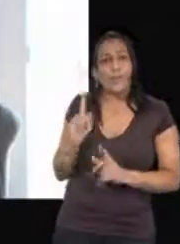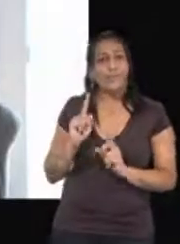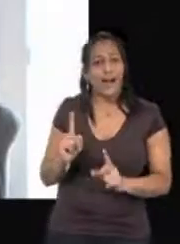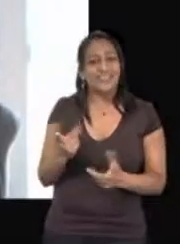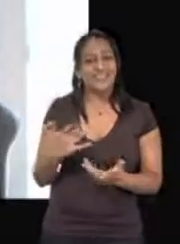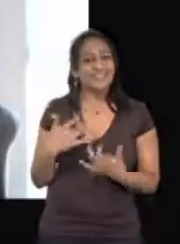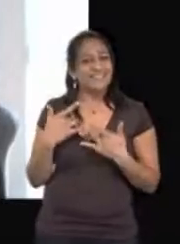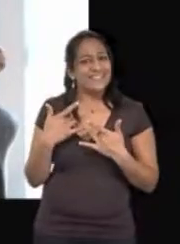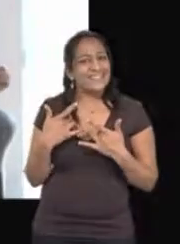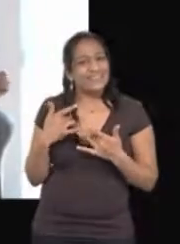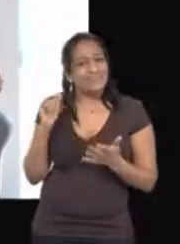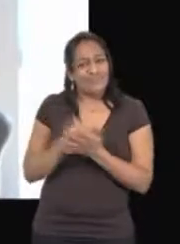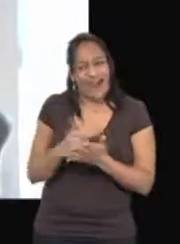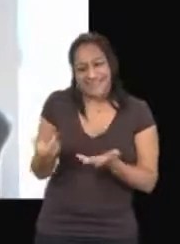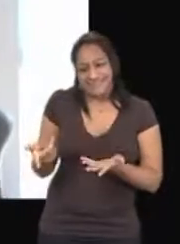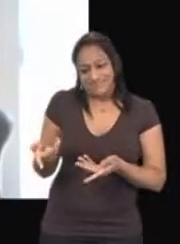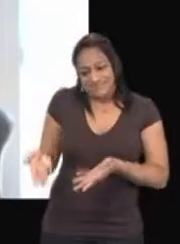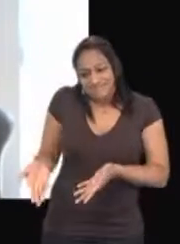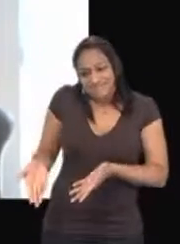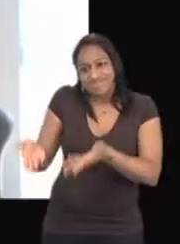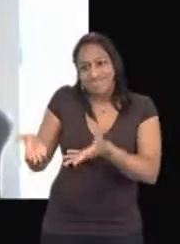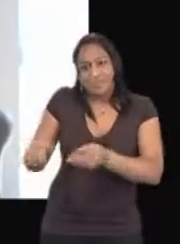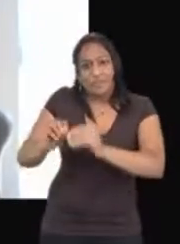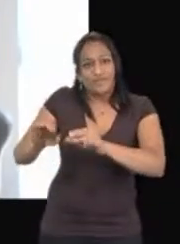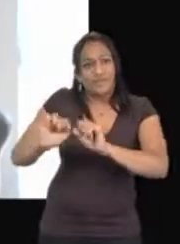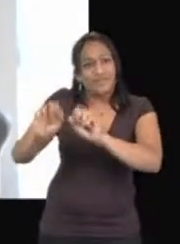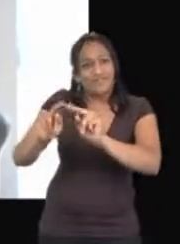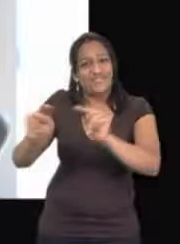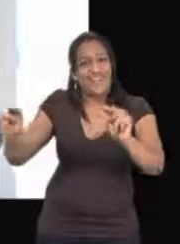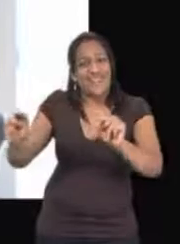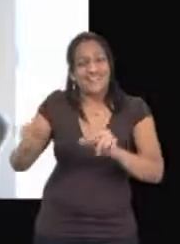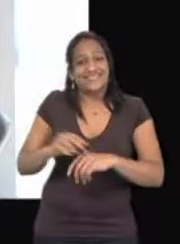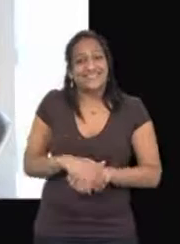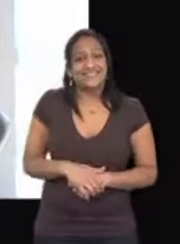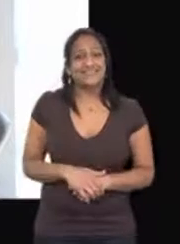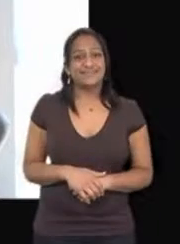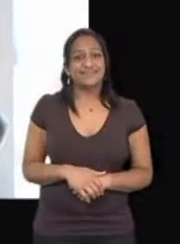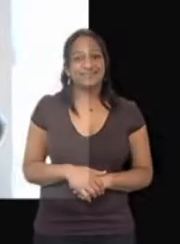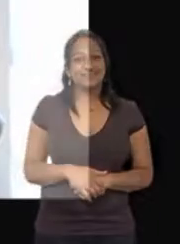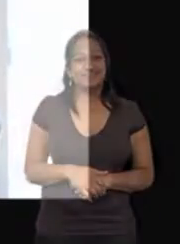a sense, to do what we're doing for her and to let go and see her in a flat.